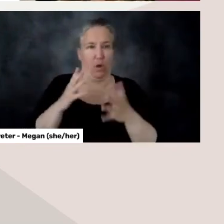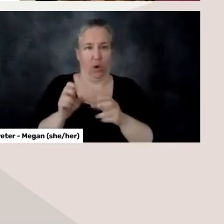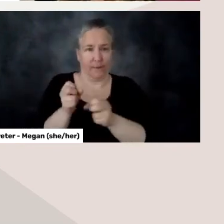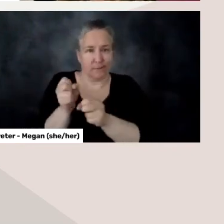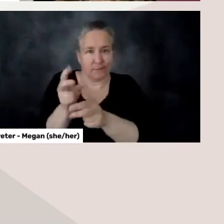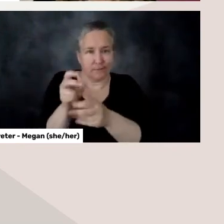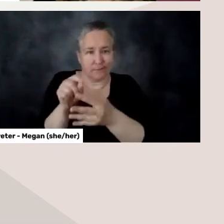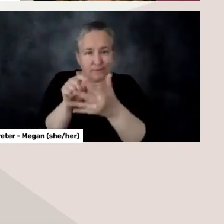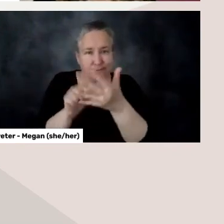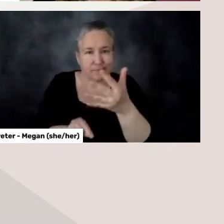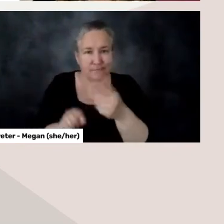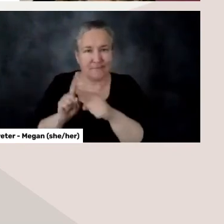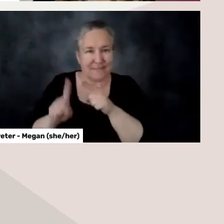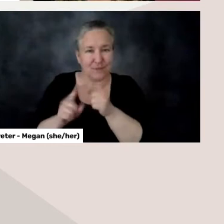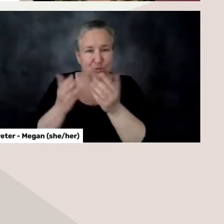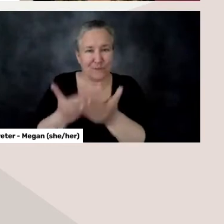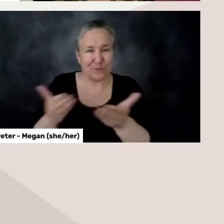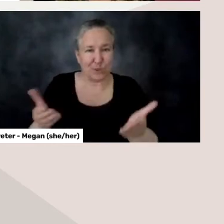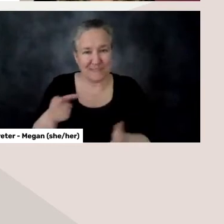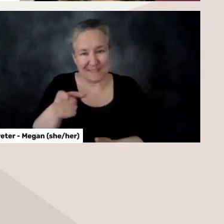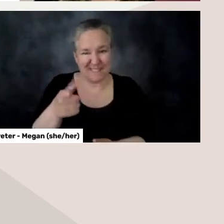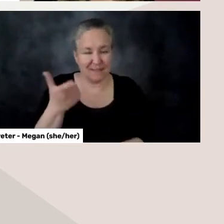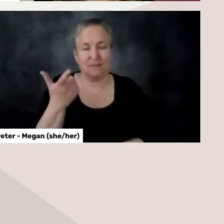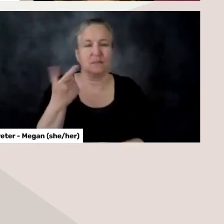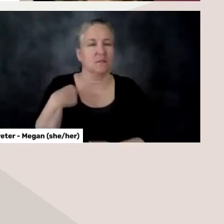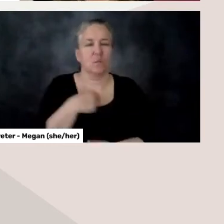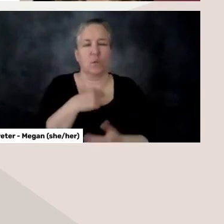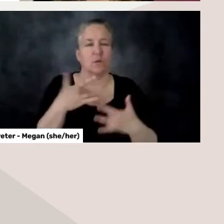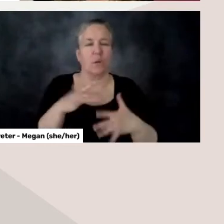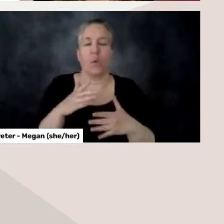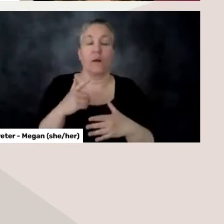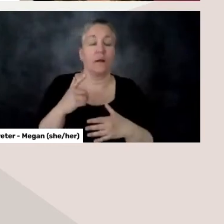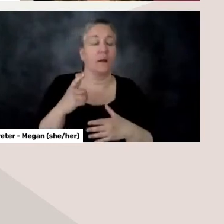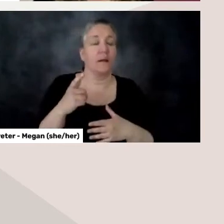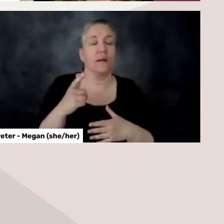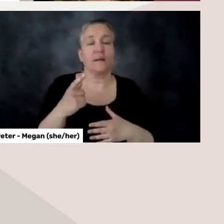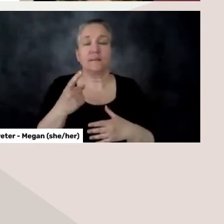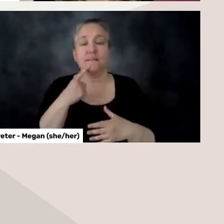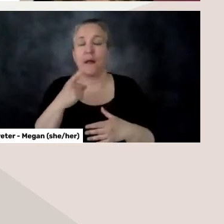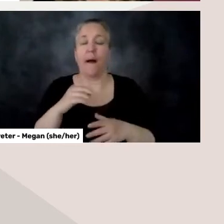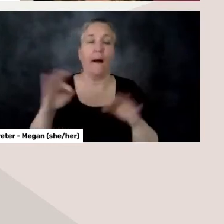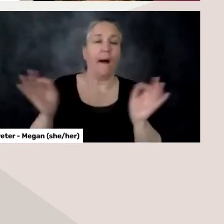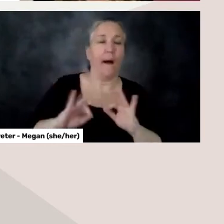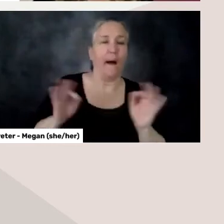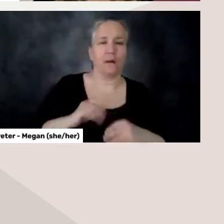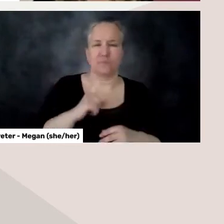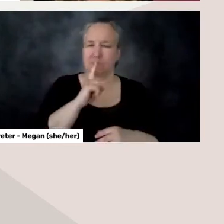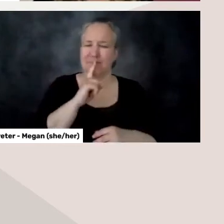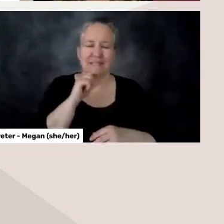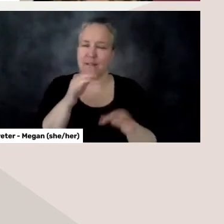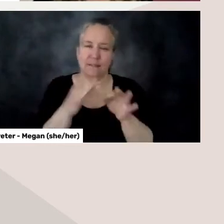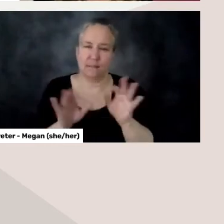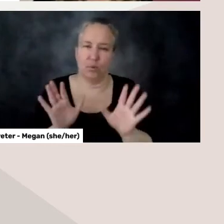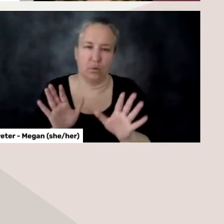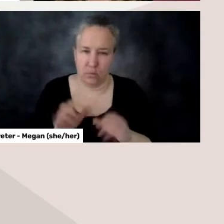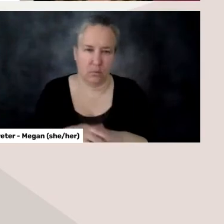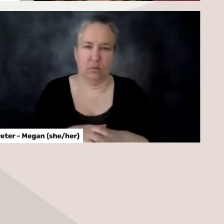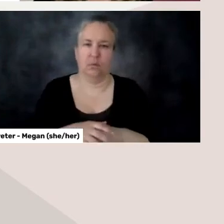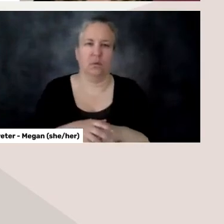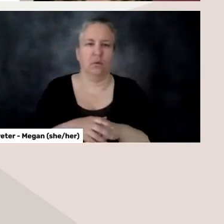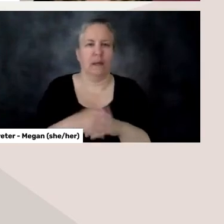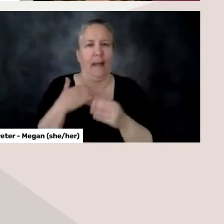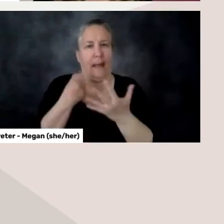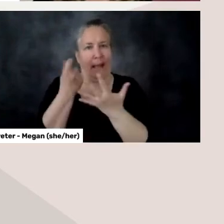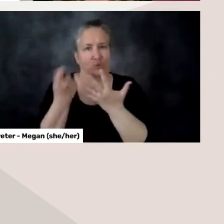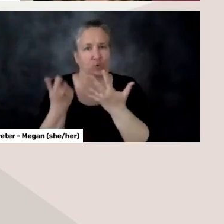in resources. We don't want to minimize that. It's not simple, and there are exclusions.